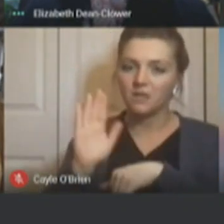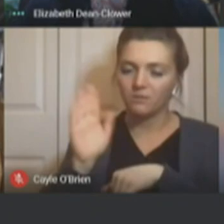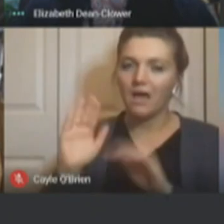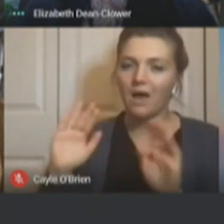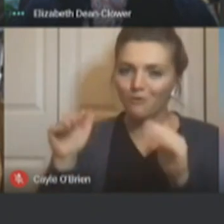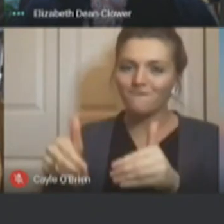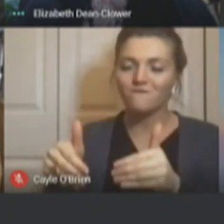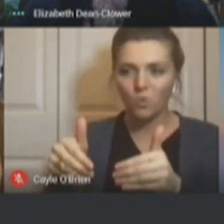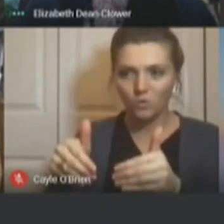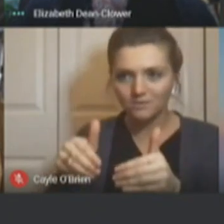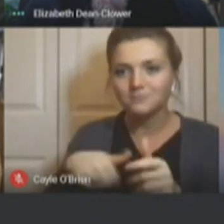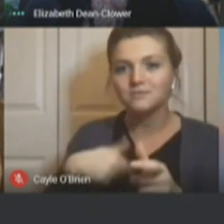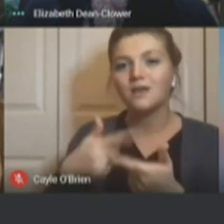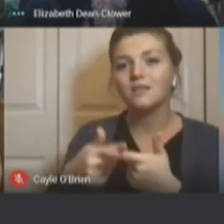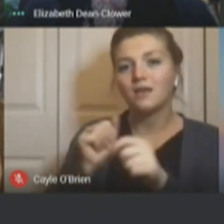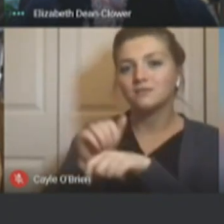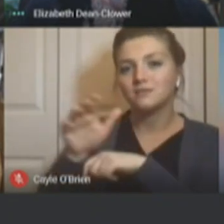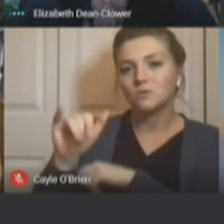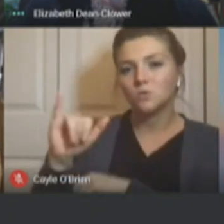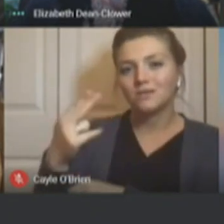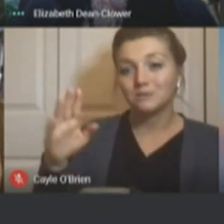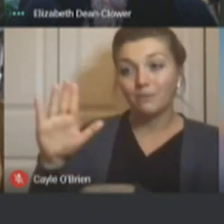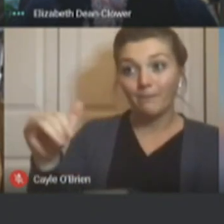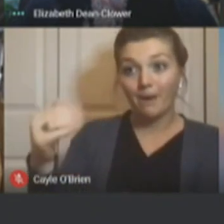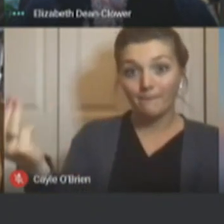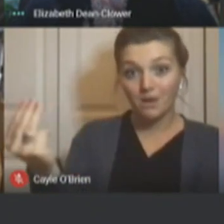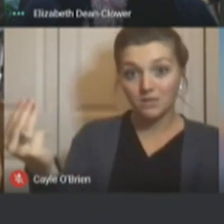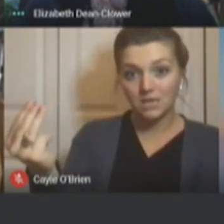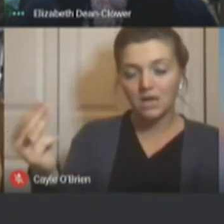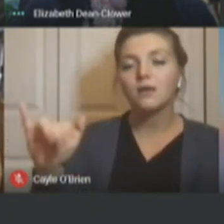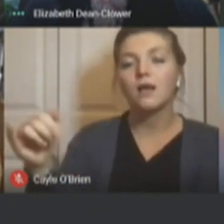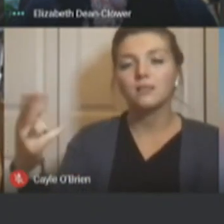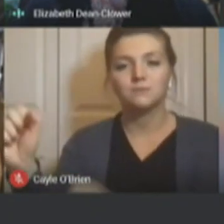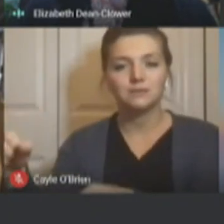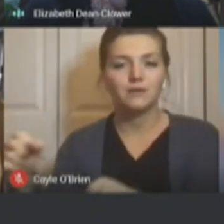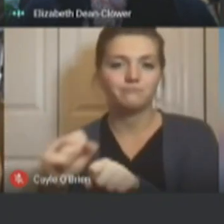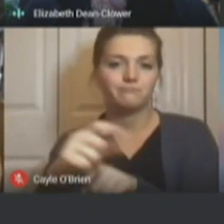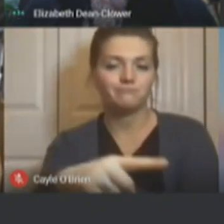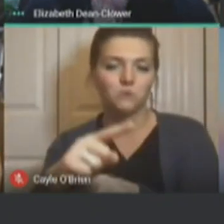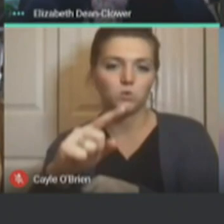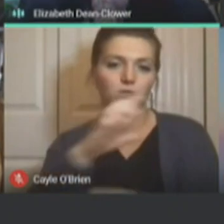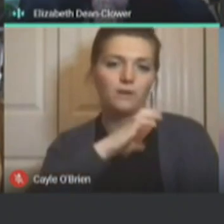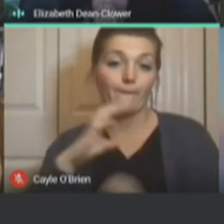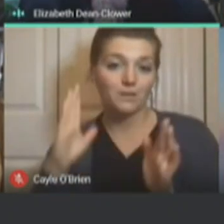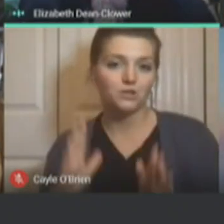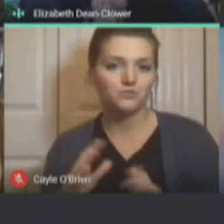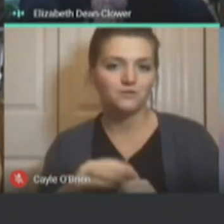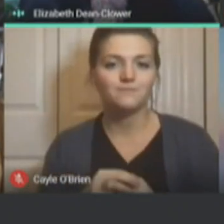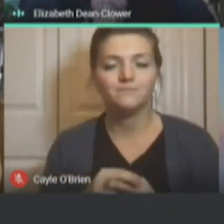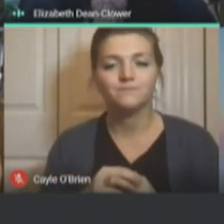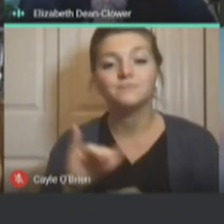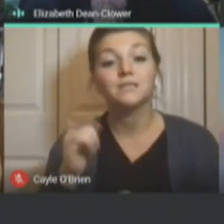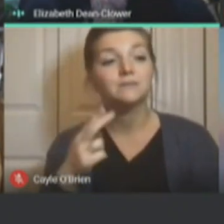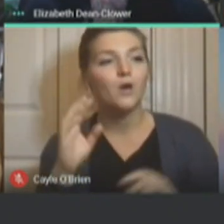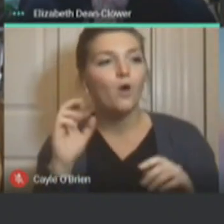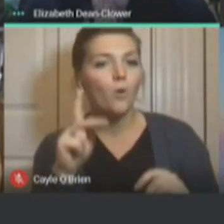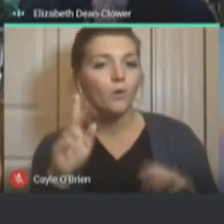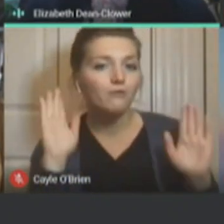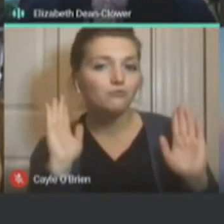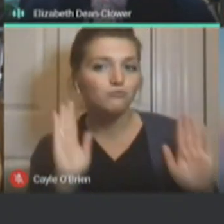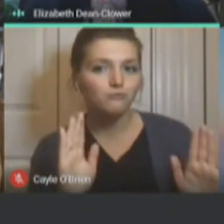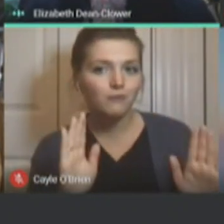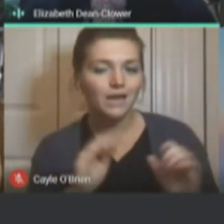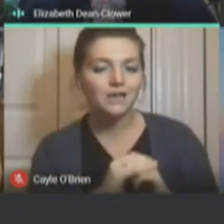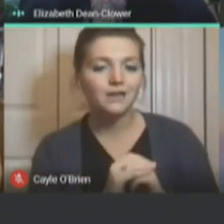I'll get it to Elizabeth by Monday, and Elizabeth, you can send it to the commissioner. Okay, great. When I think similarly that for